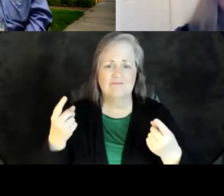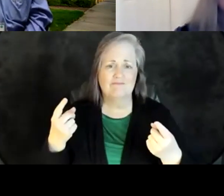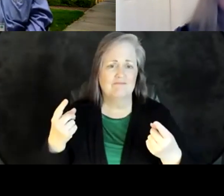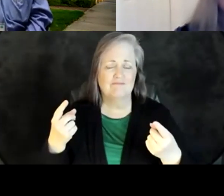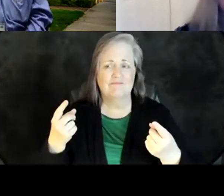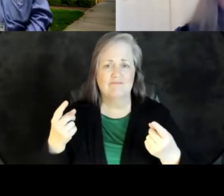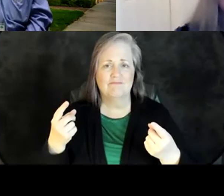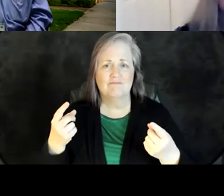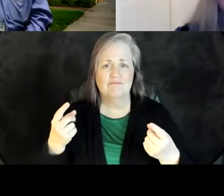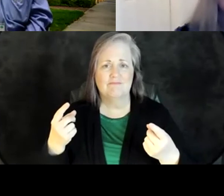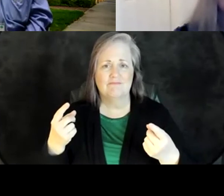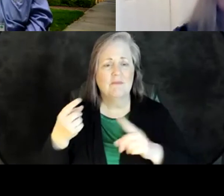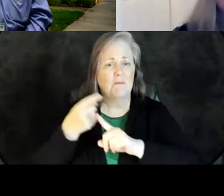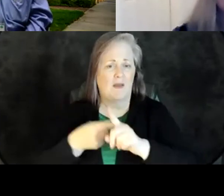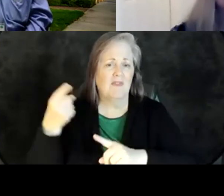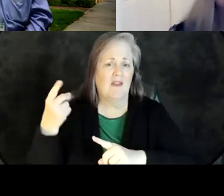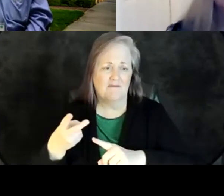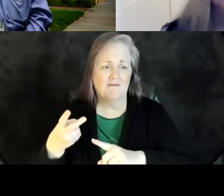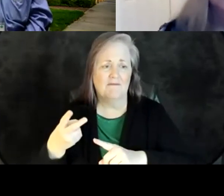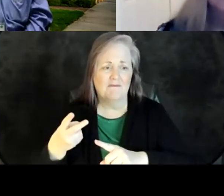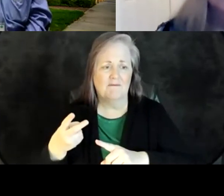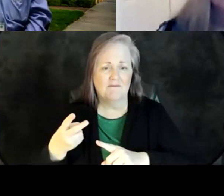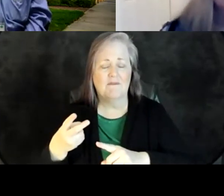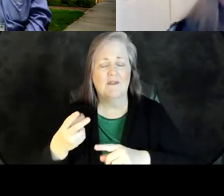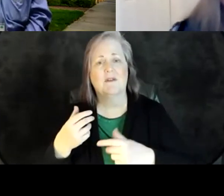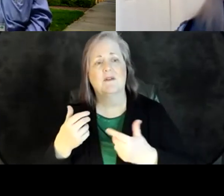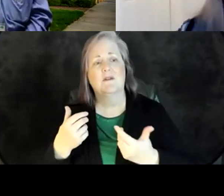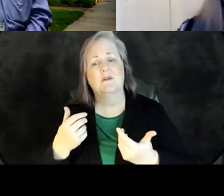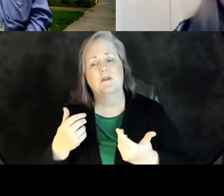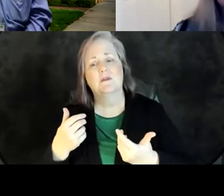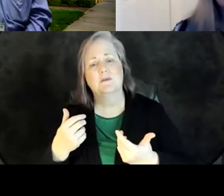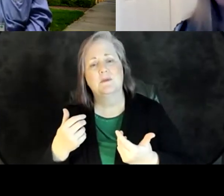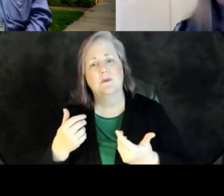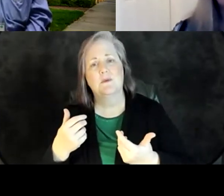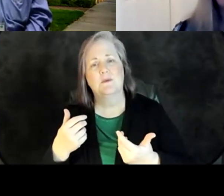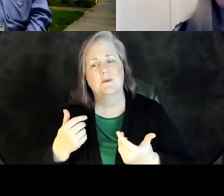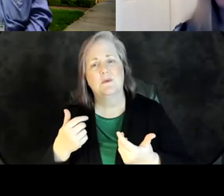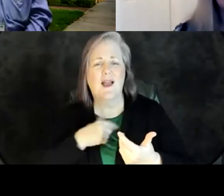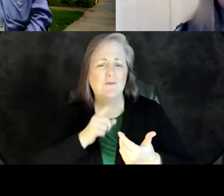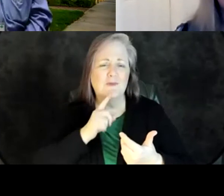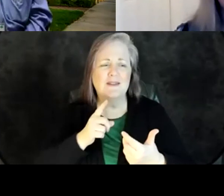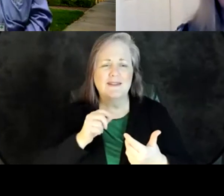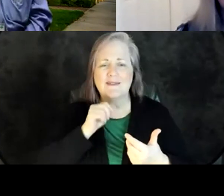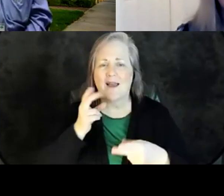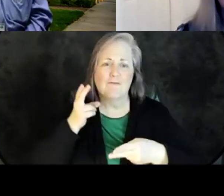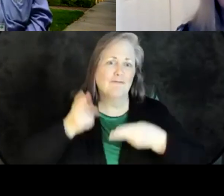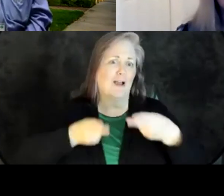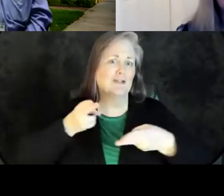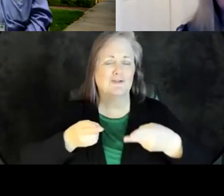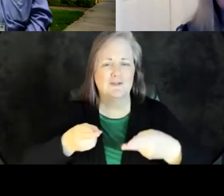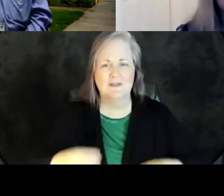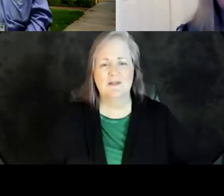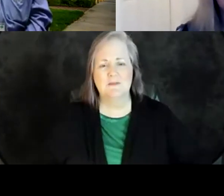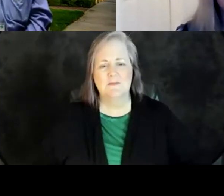vaccinated for a month and a half, and so, but I'm really not in a rush.